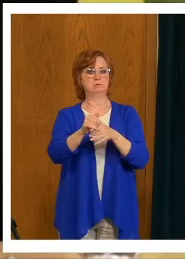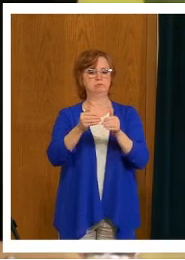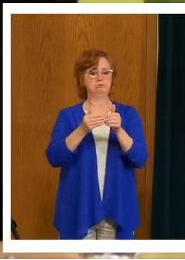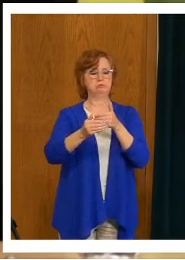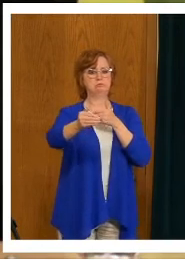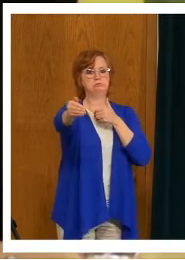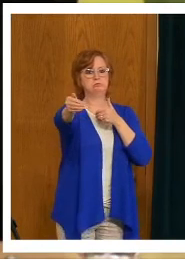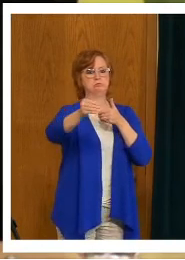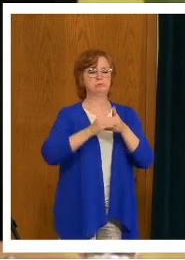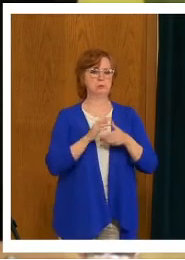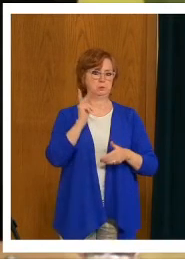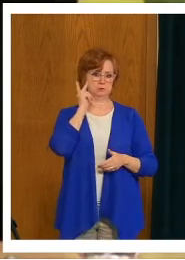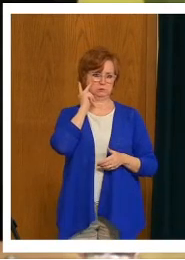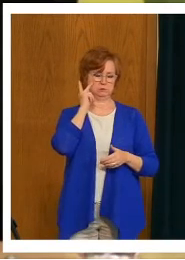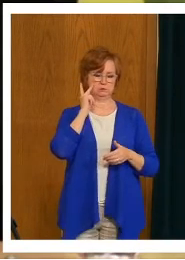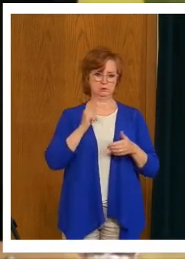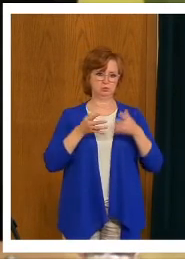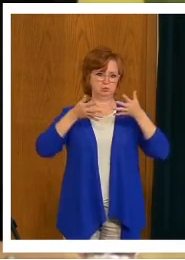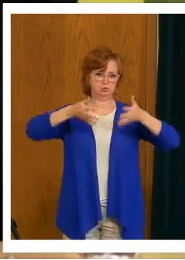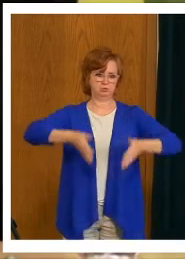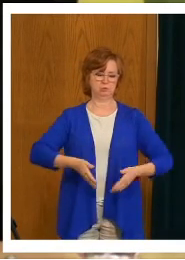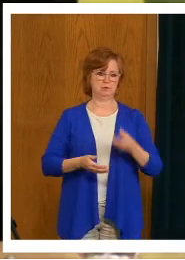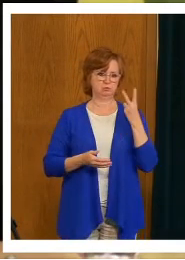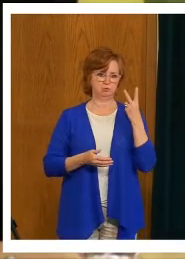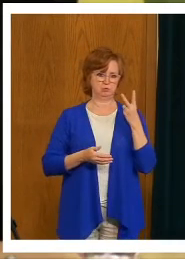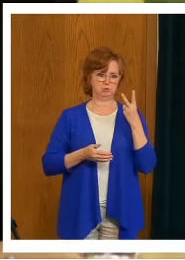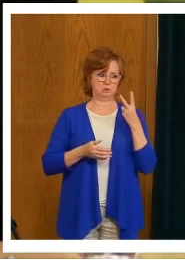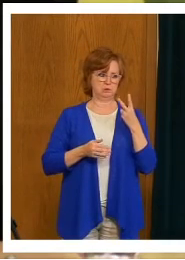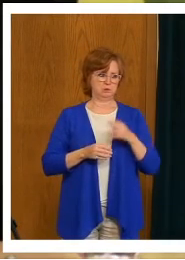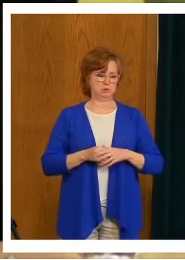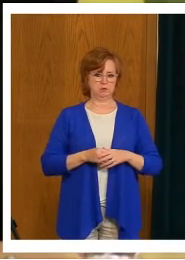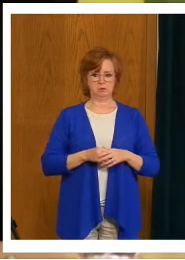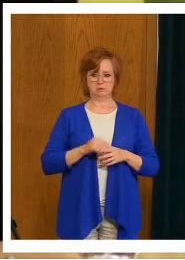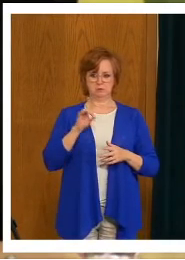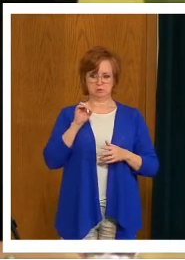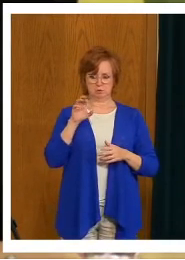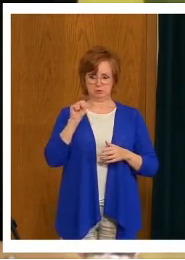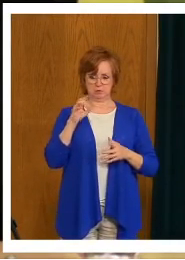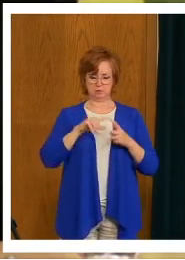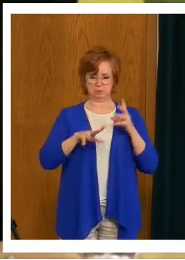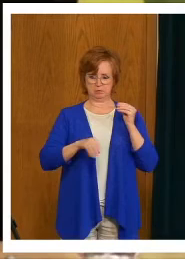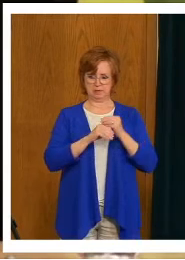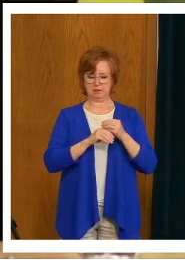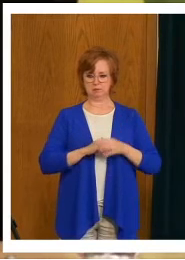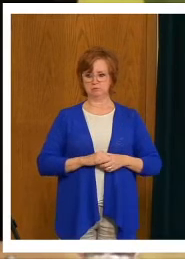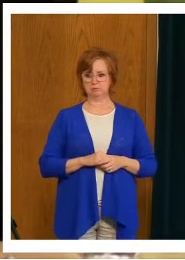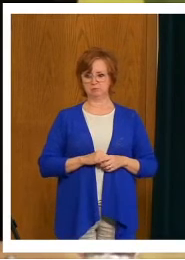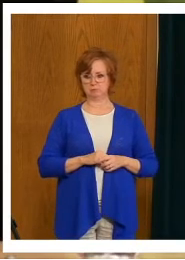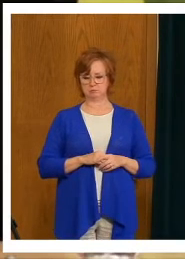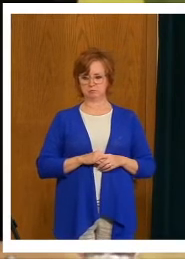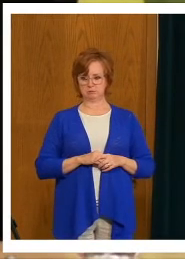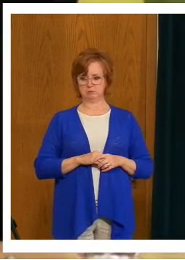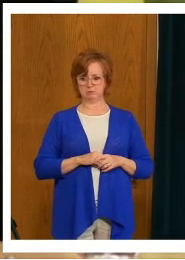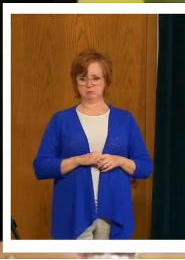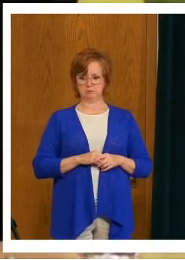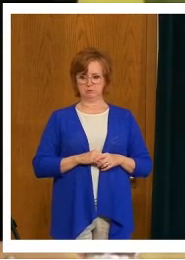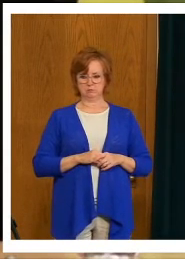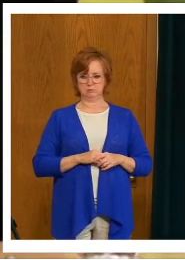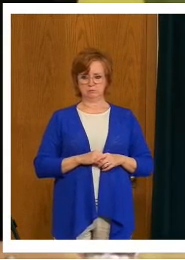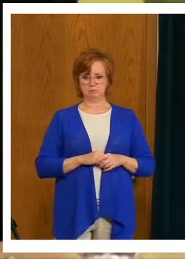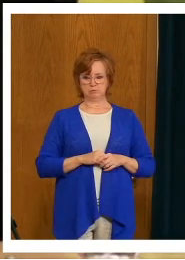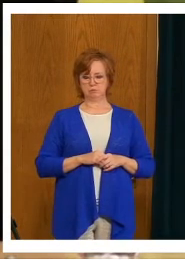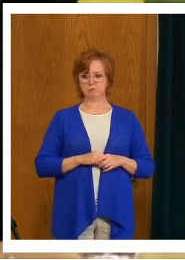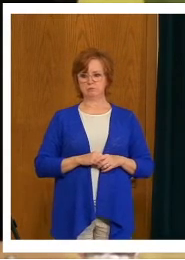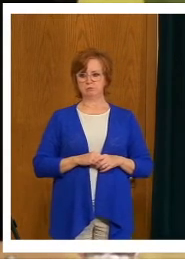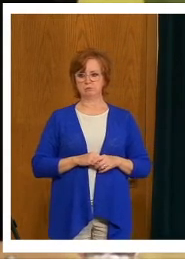How big of a gathering are we going to actually gather? Dr. Shahab, do you have anything to add on physical distancing as we move